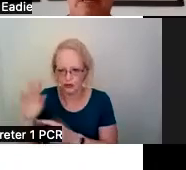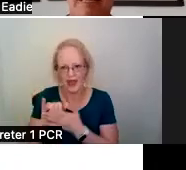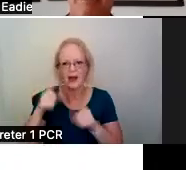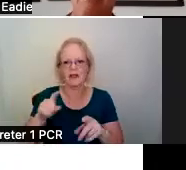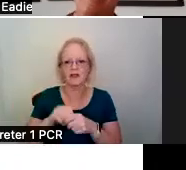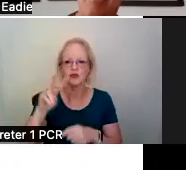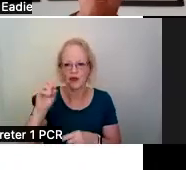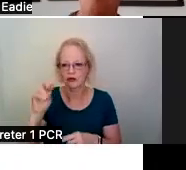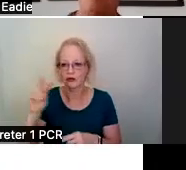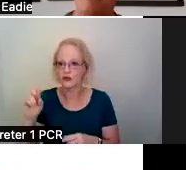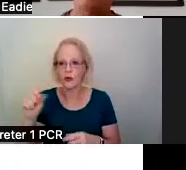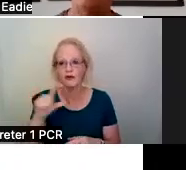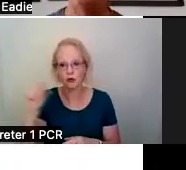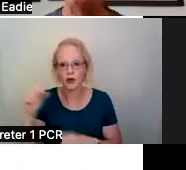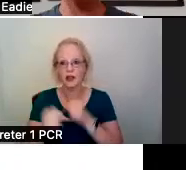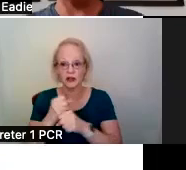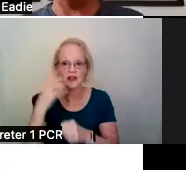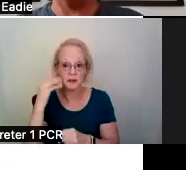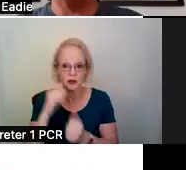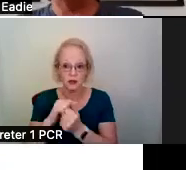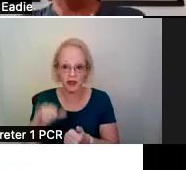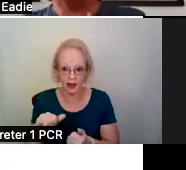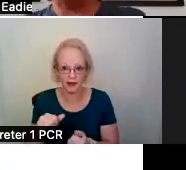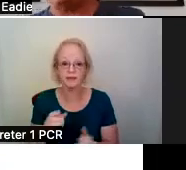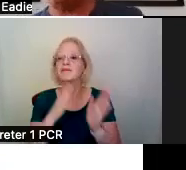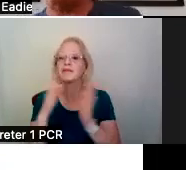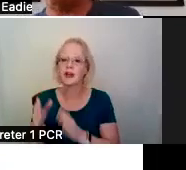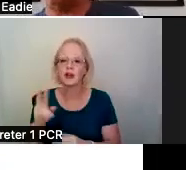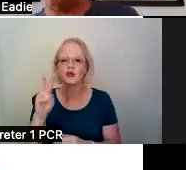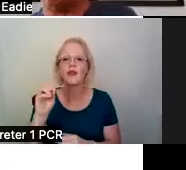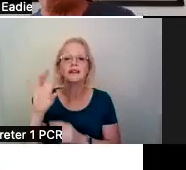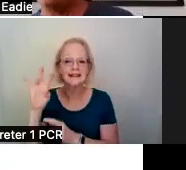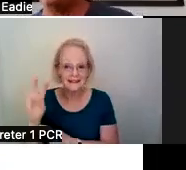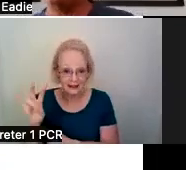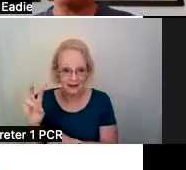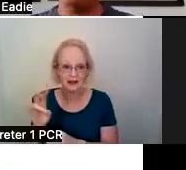2007, some of the plans eliminated the defined benefit